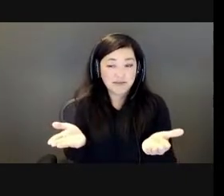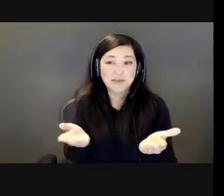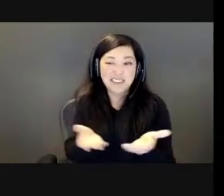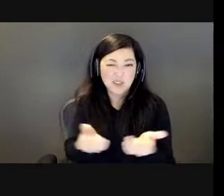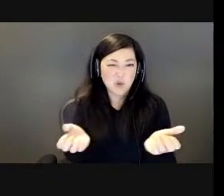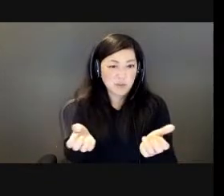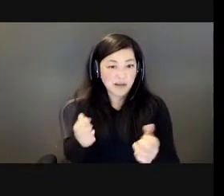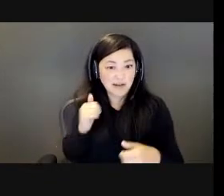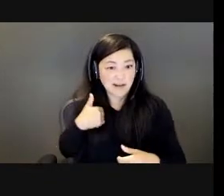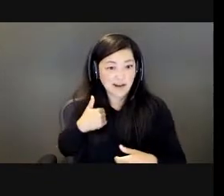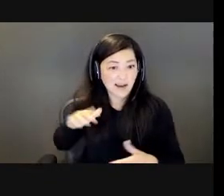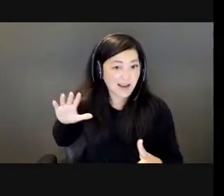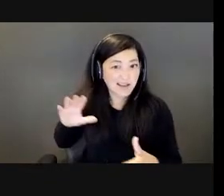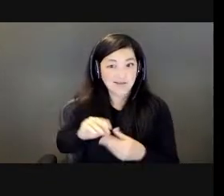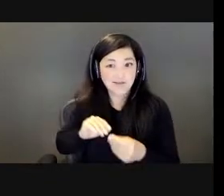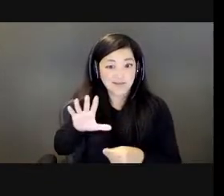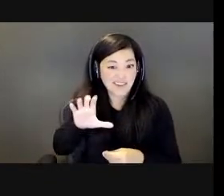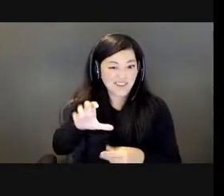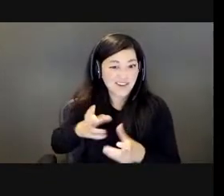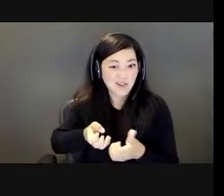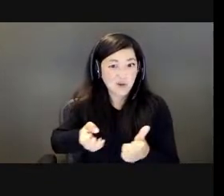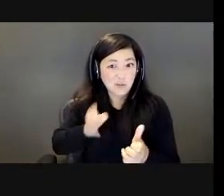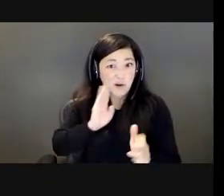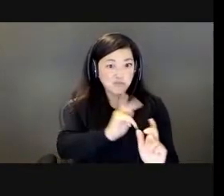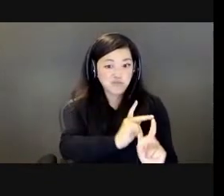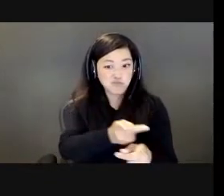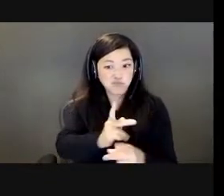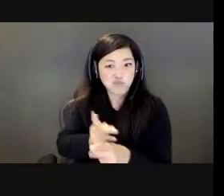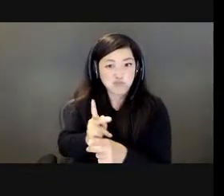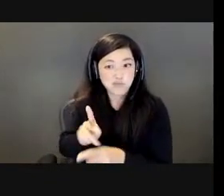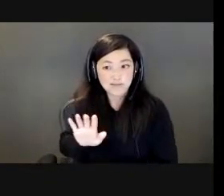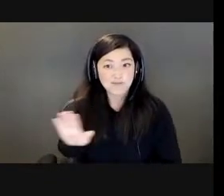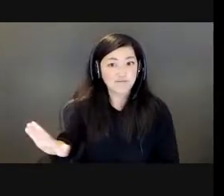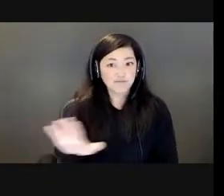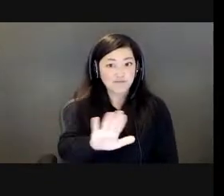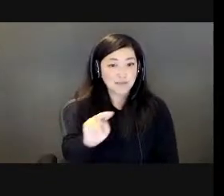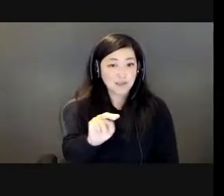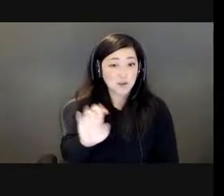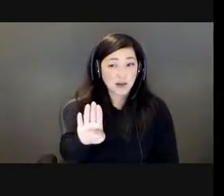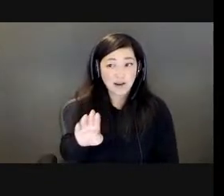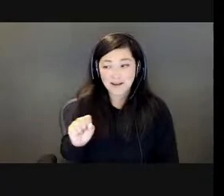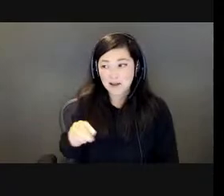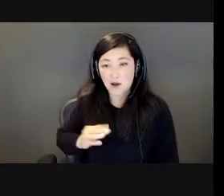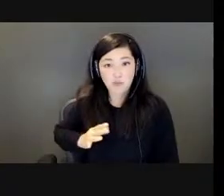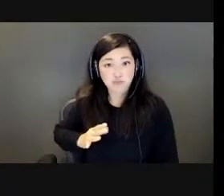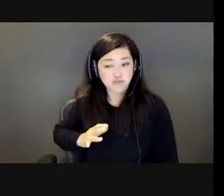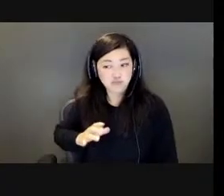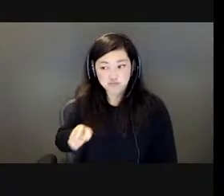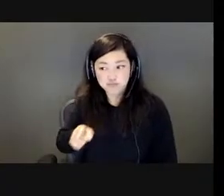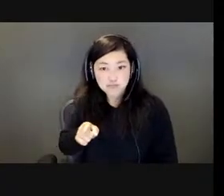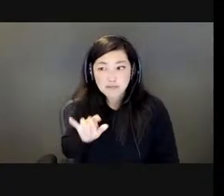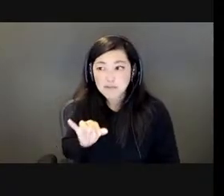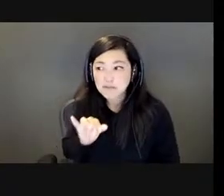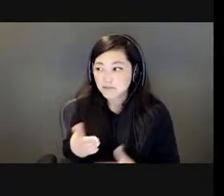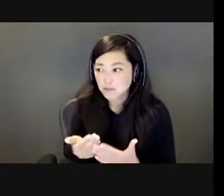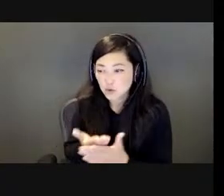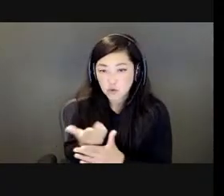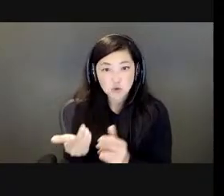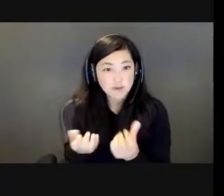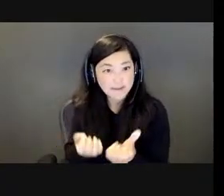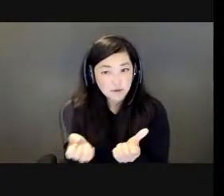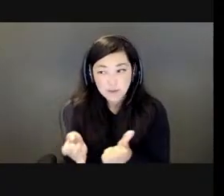that we loan out in New Brunswick. So I was glad to see a few new devices that we may want to look at